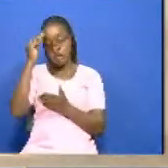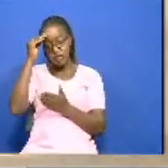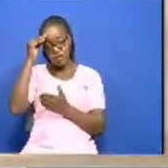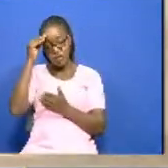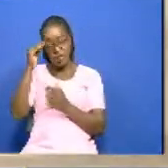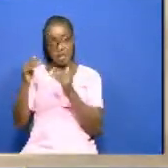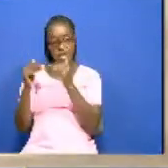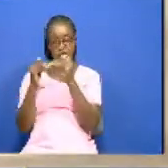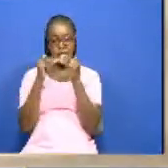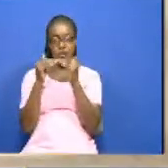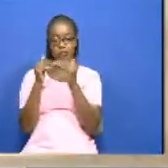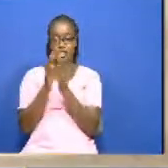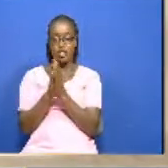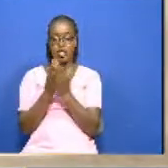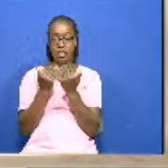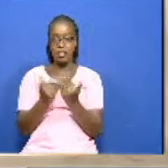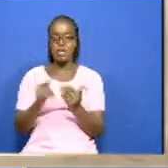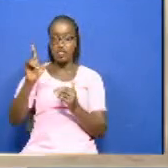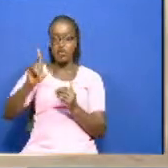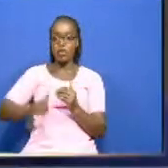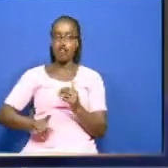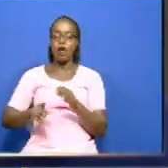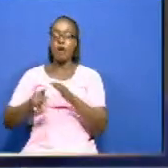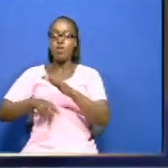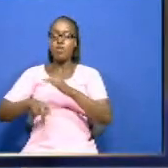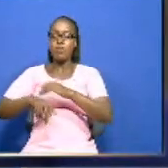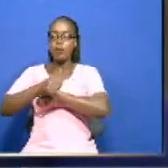levels among pupils in lower primary school.